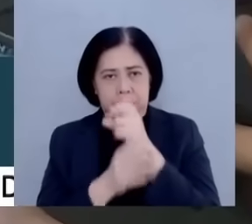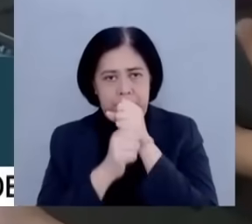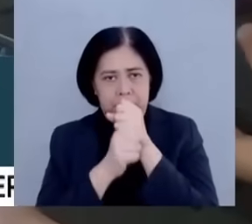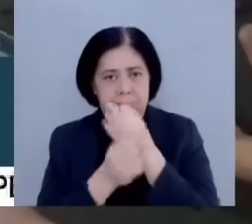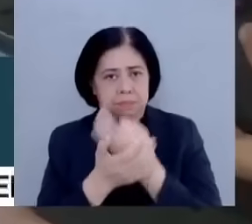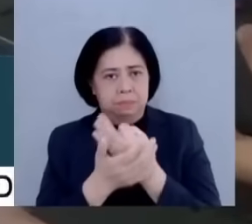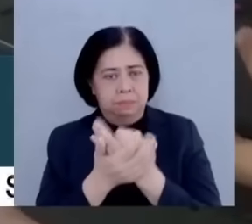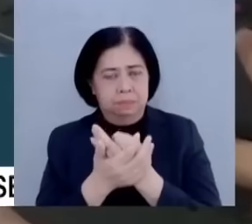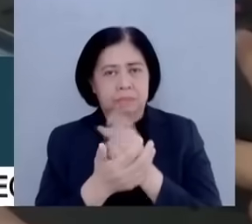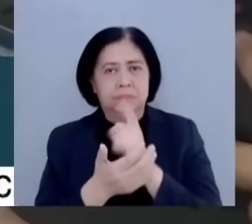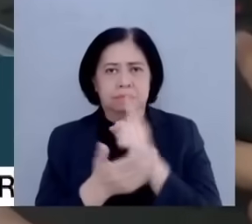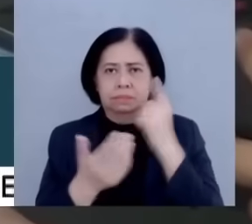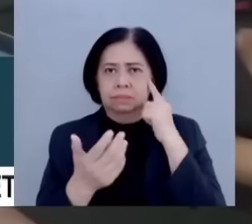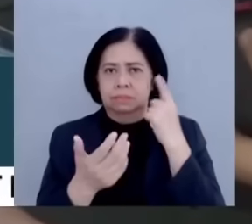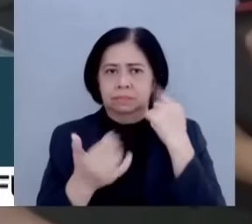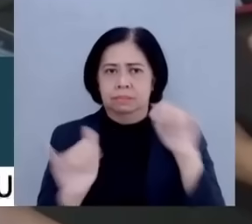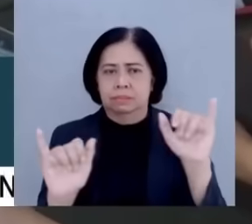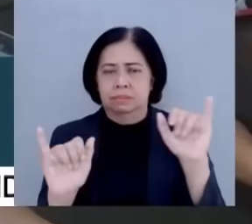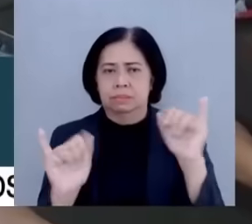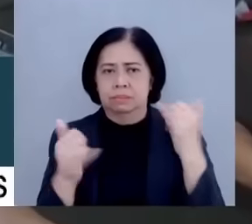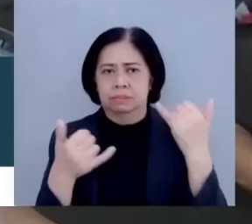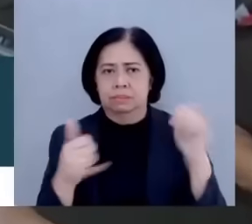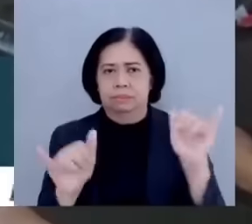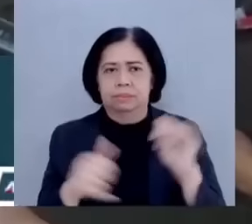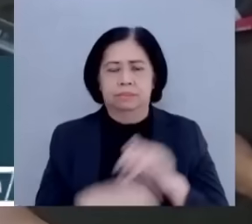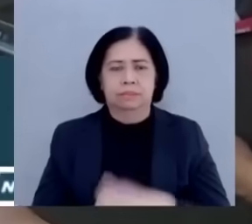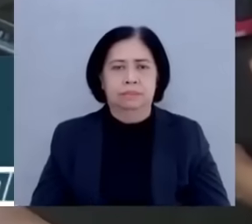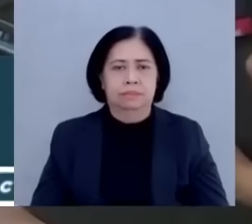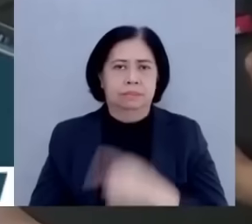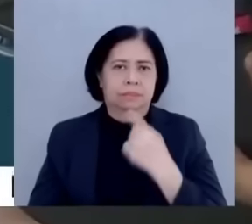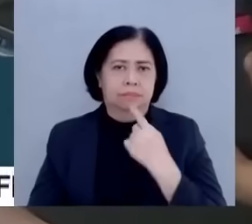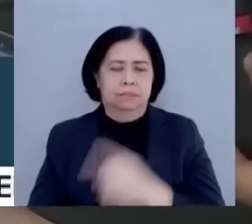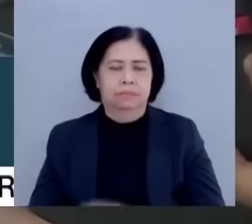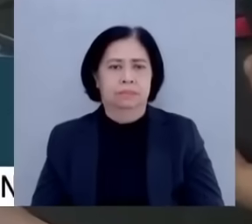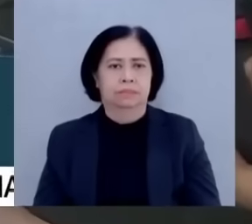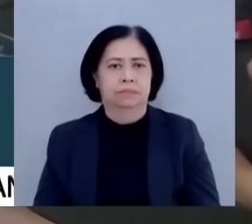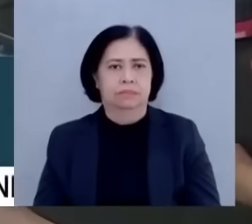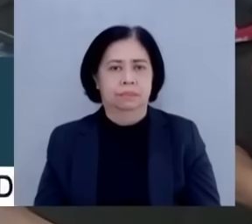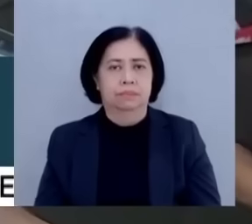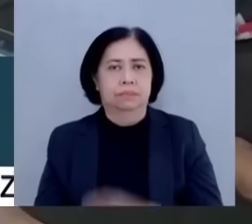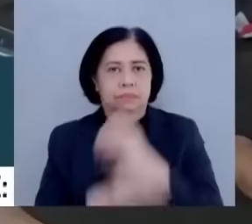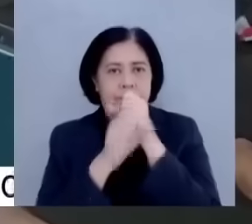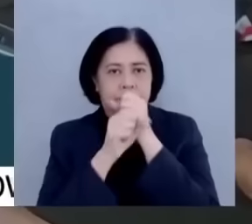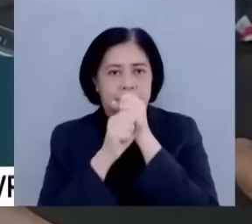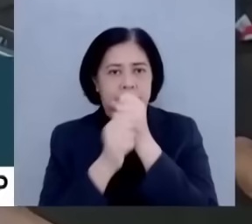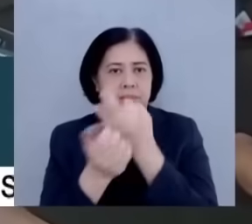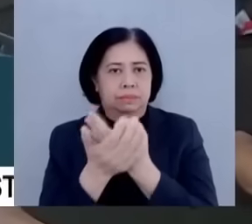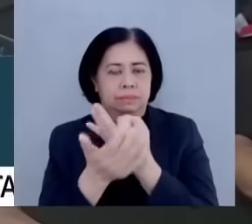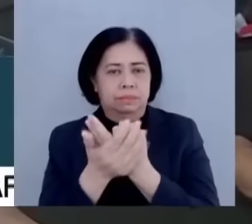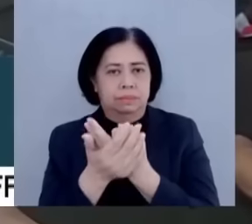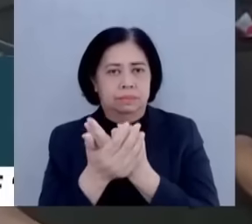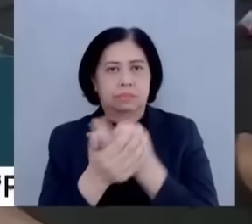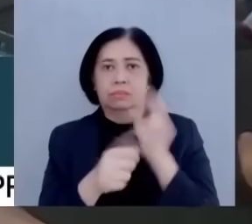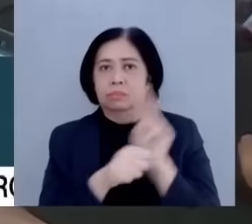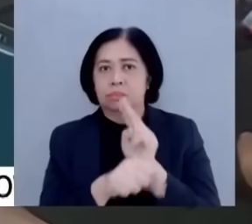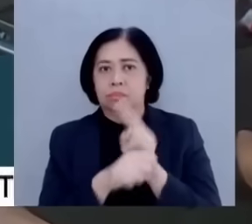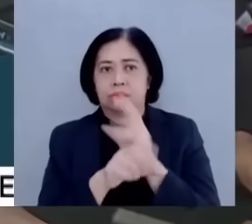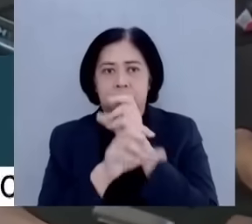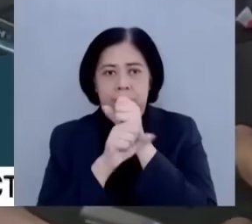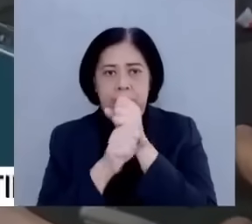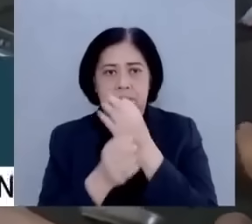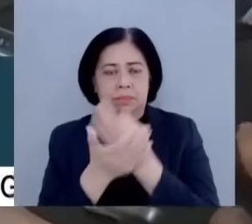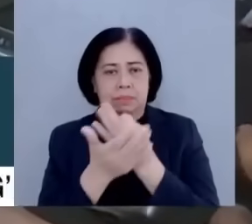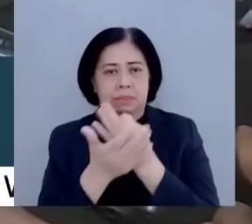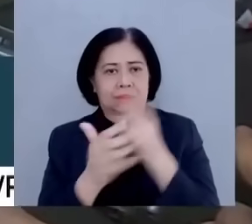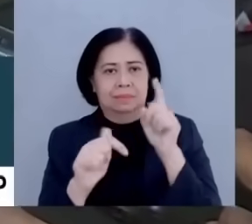Really, I still say that confidential funds, the use of confidential funds cannot